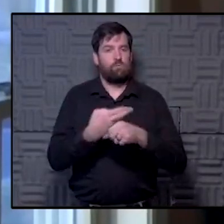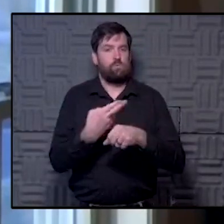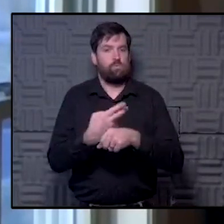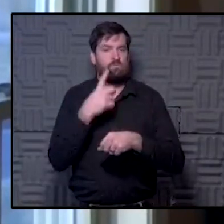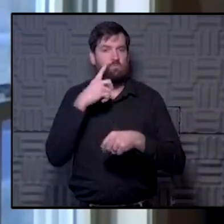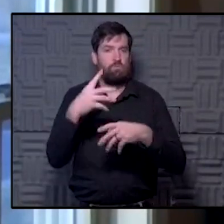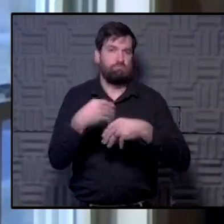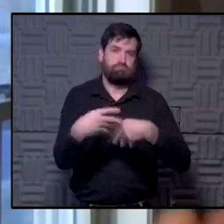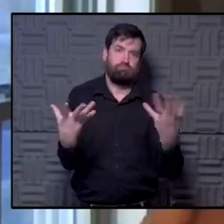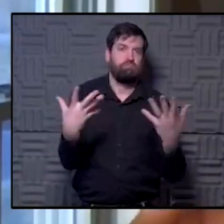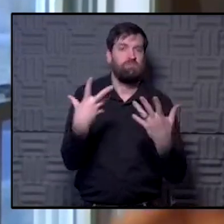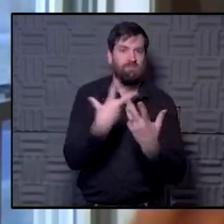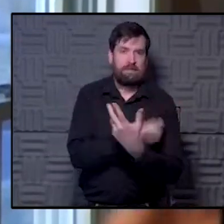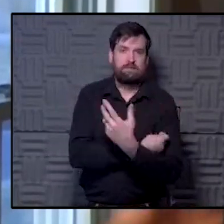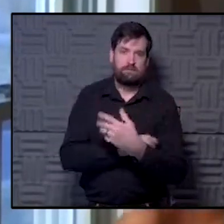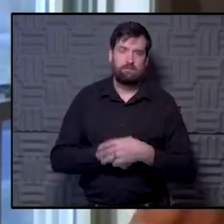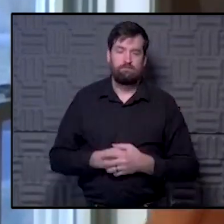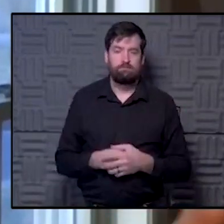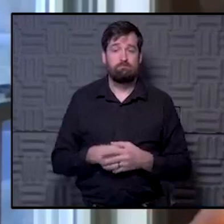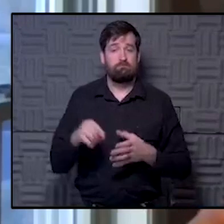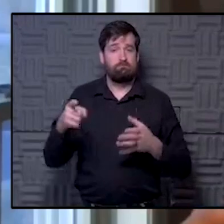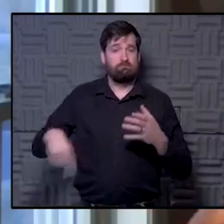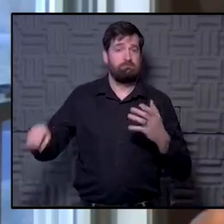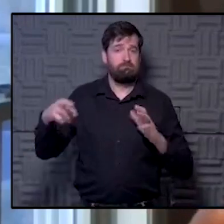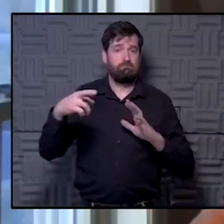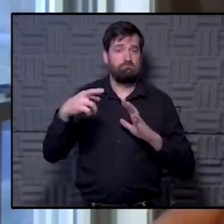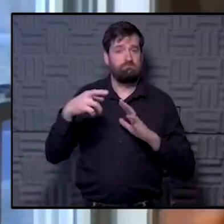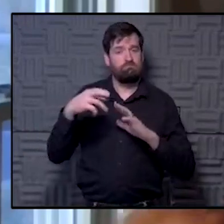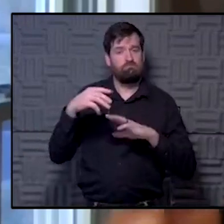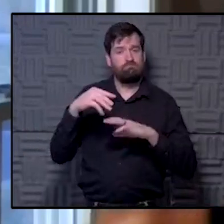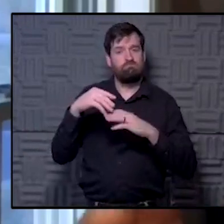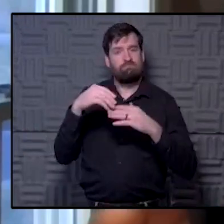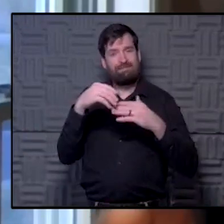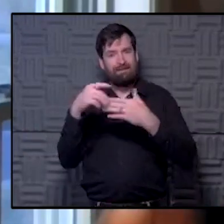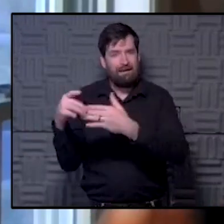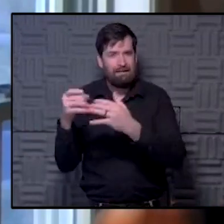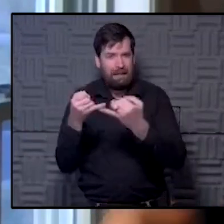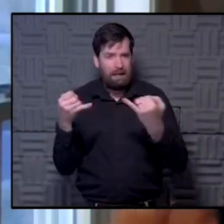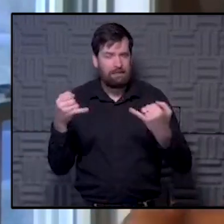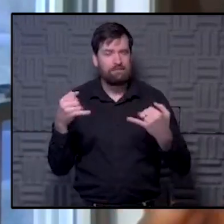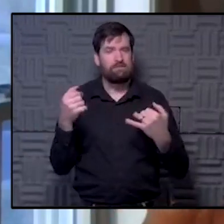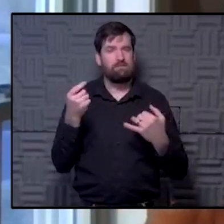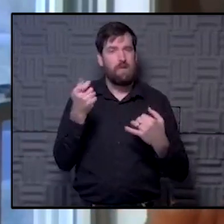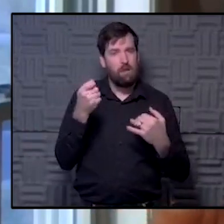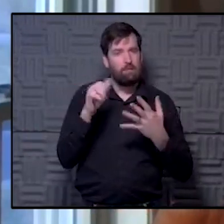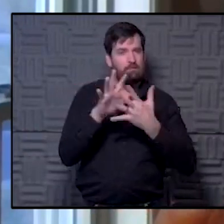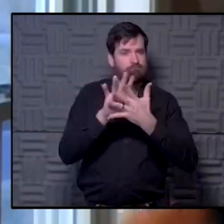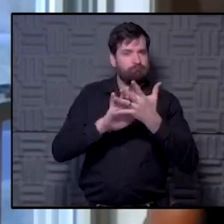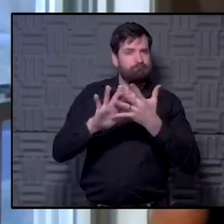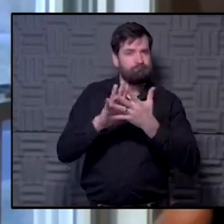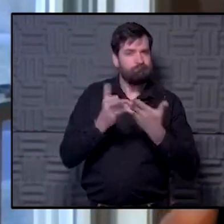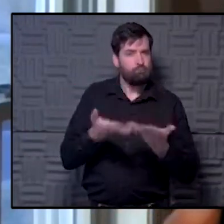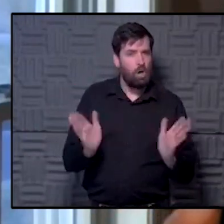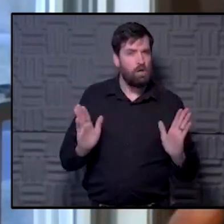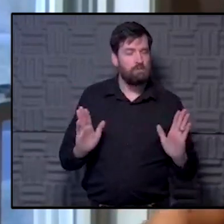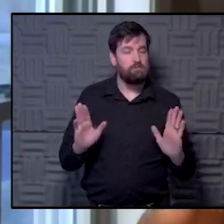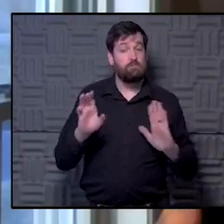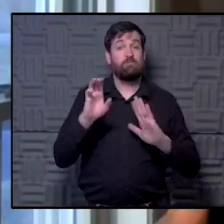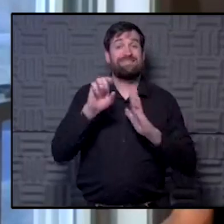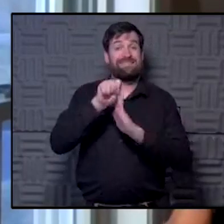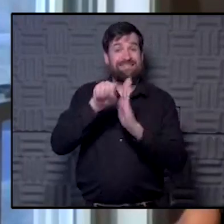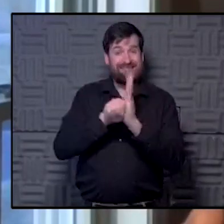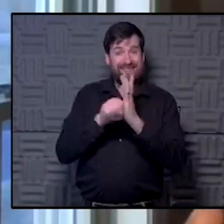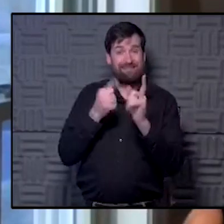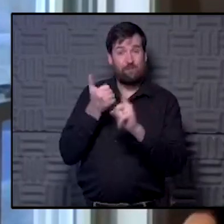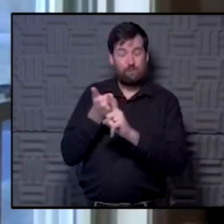vaccine out. So those guidelines are a little bit broad. And so what states have to do is